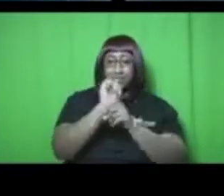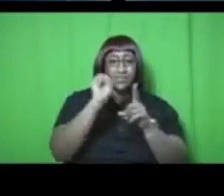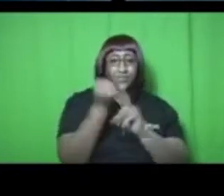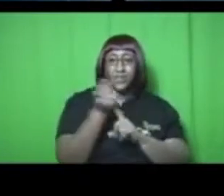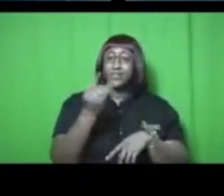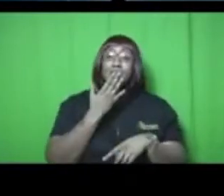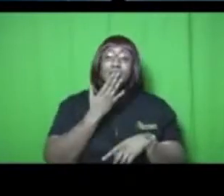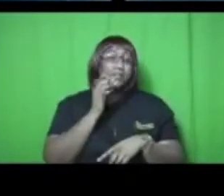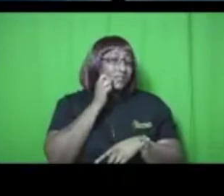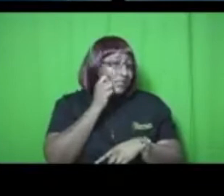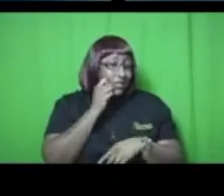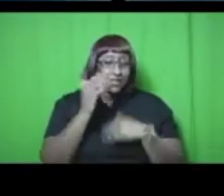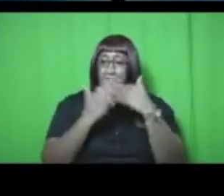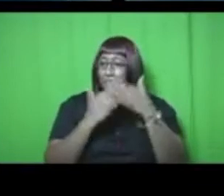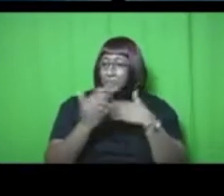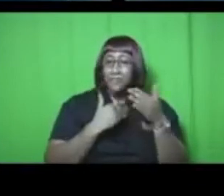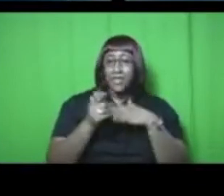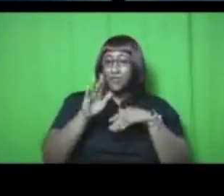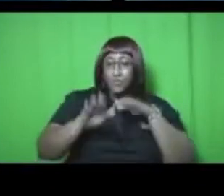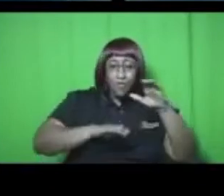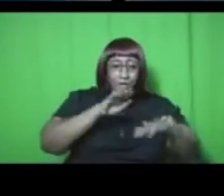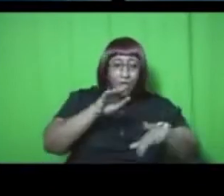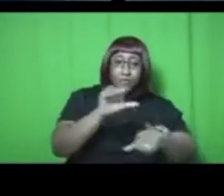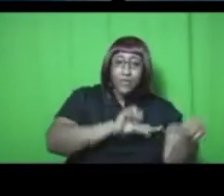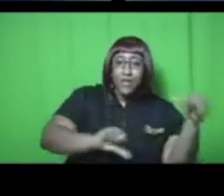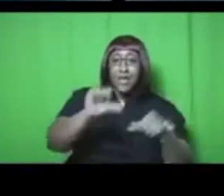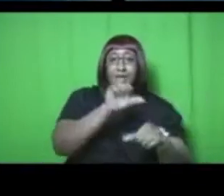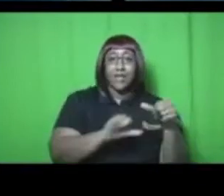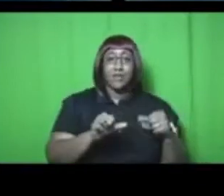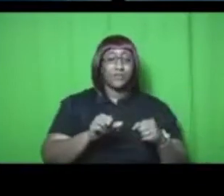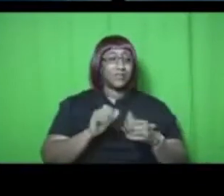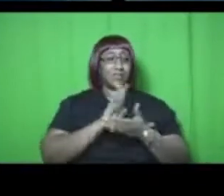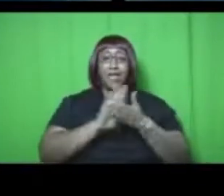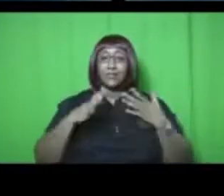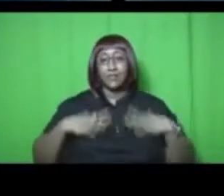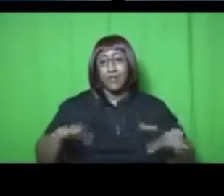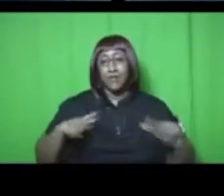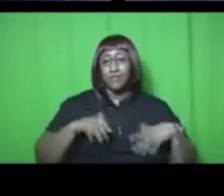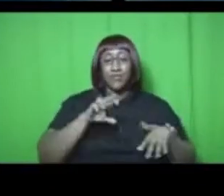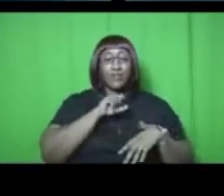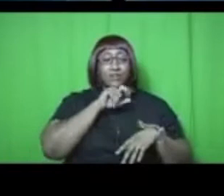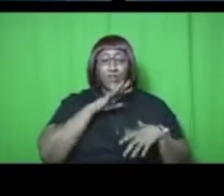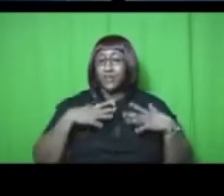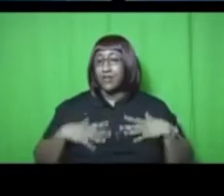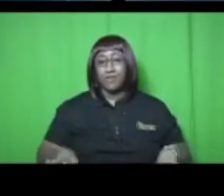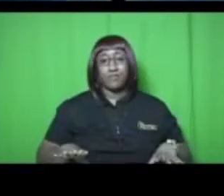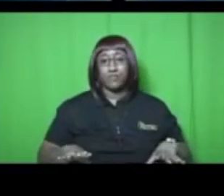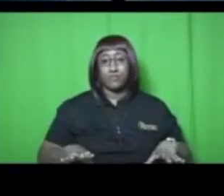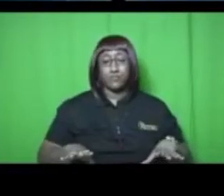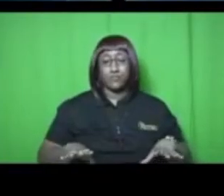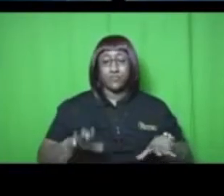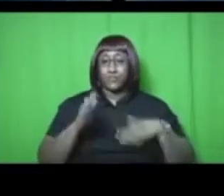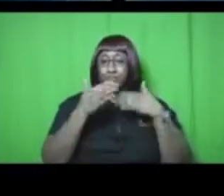what the color of their skin, no matter whether they're walking around in a $1,000 suit or 12 jeans, barefooted.